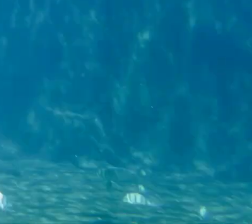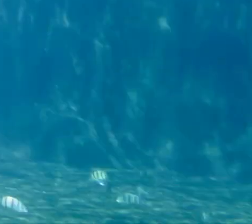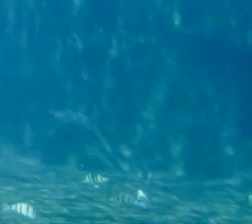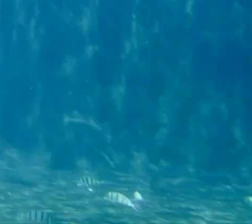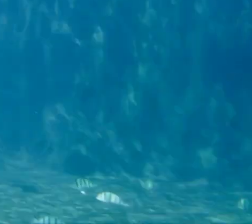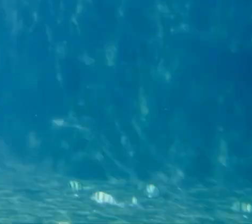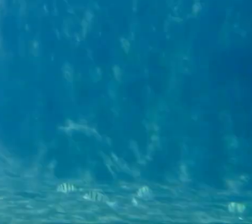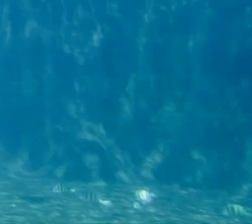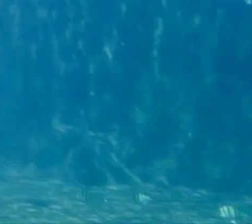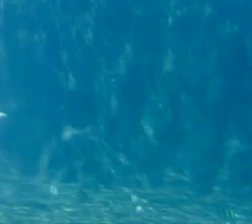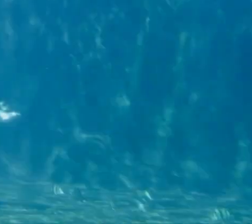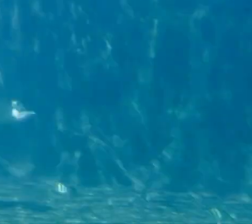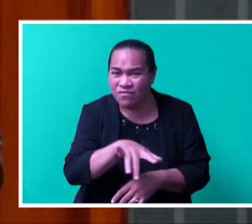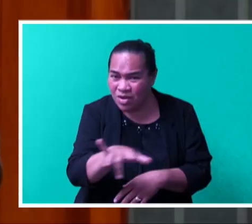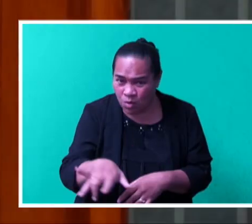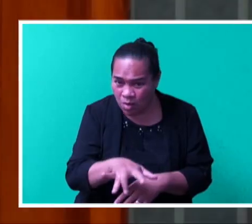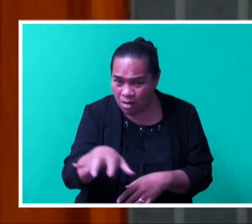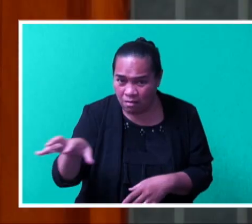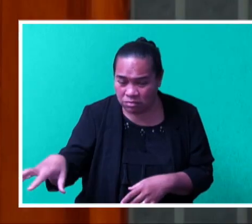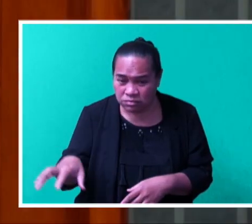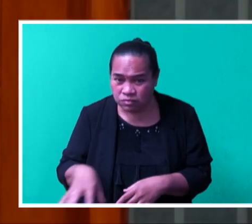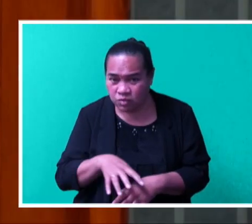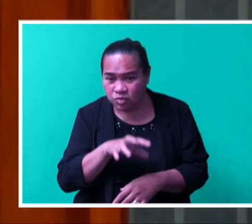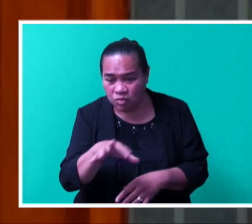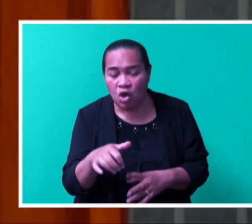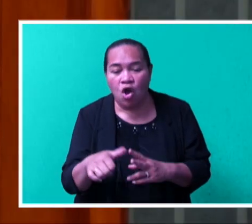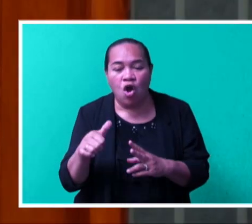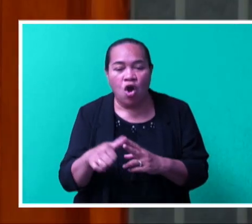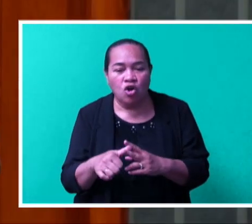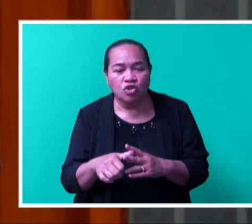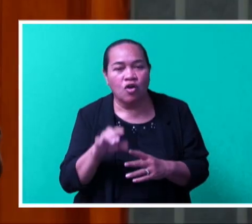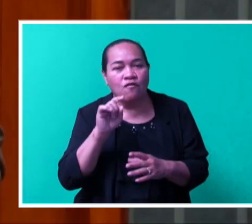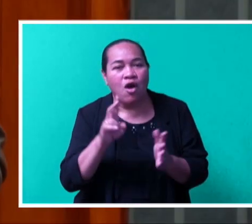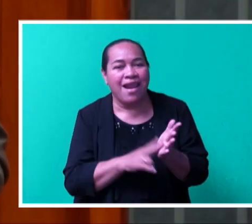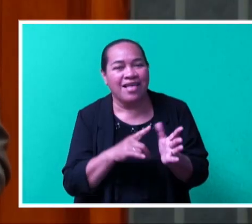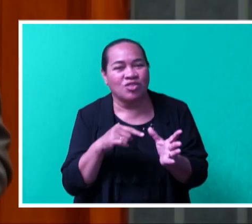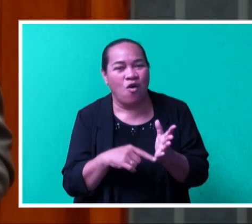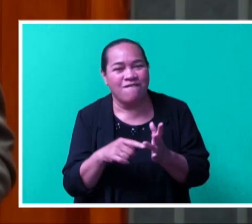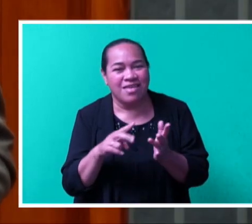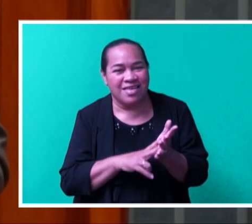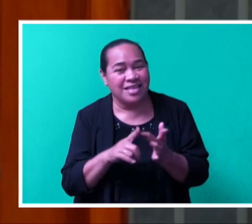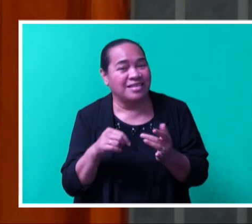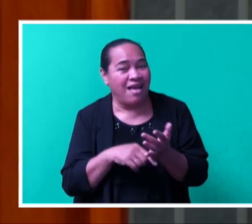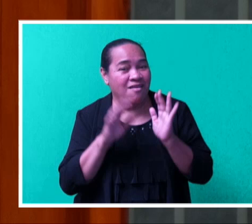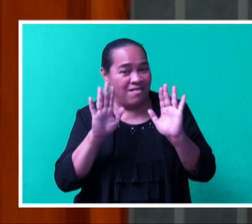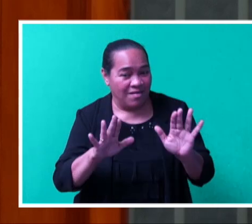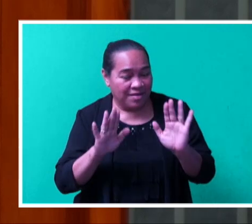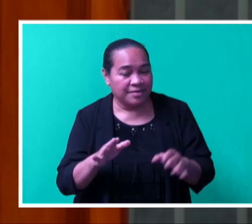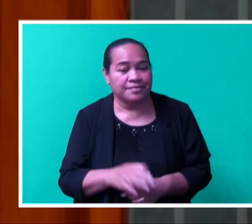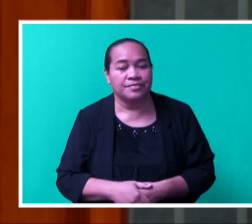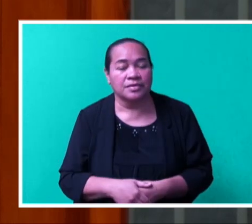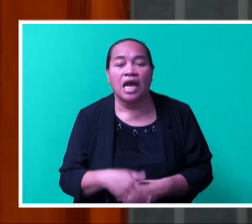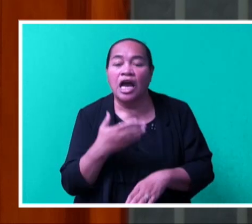and Matakunea, and preparatory works for Natovi Fishery Station. A new allocation of 5 million has been